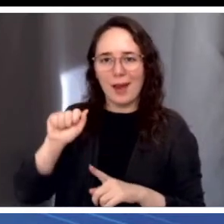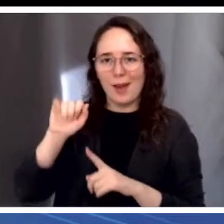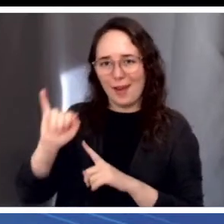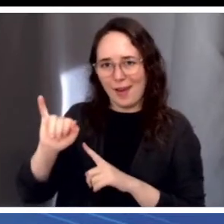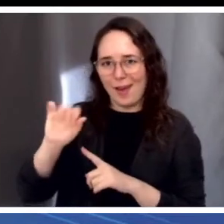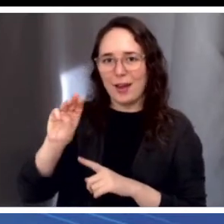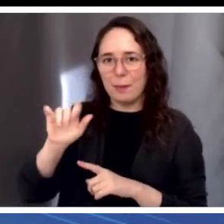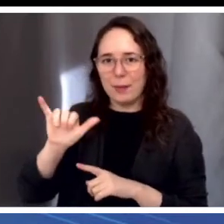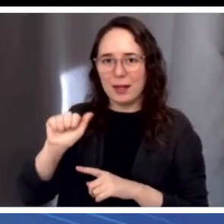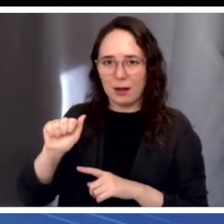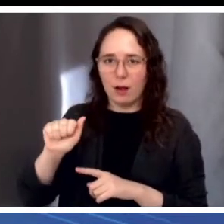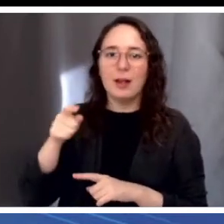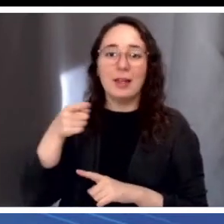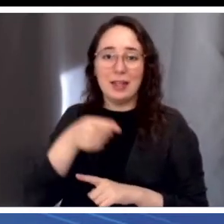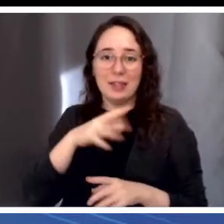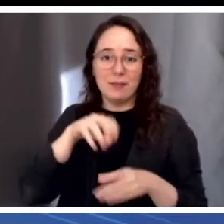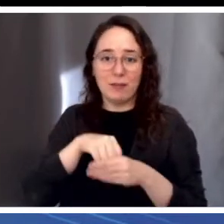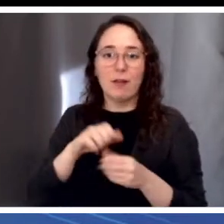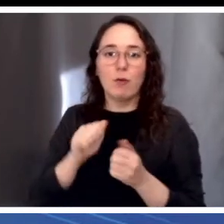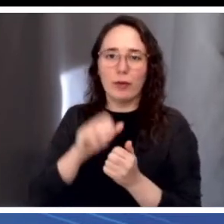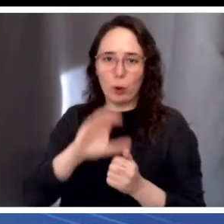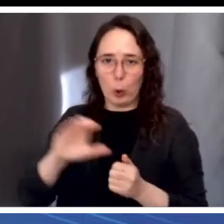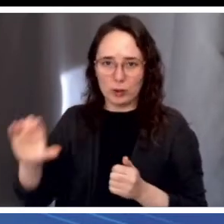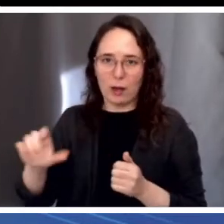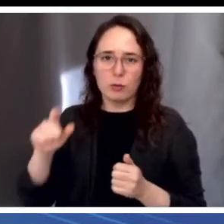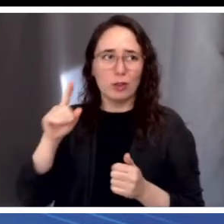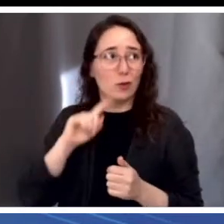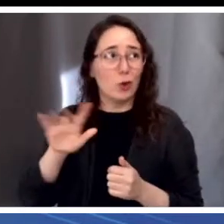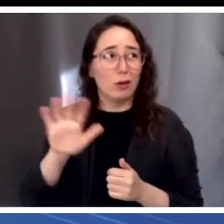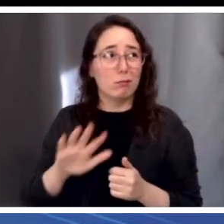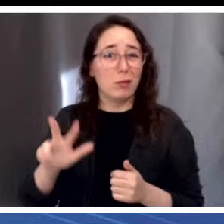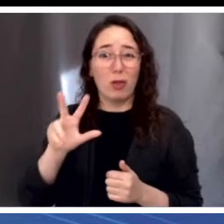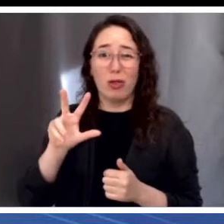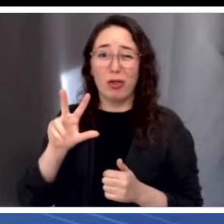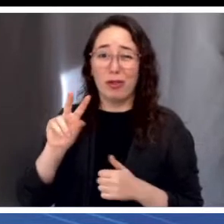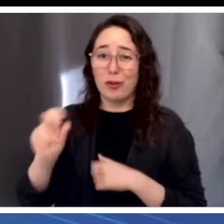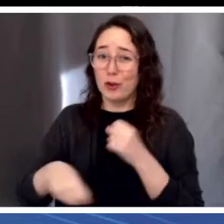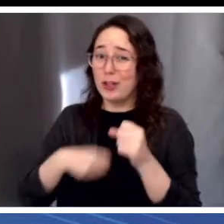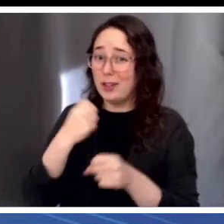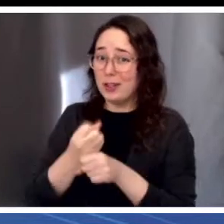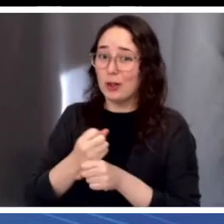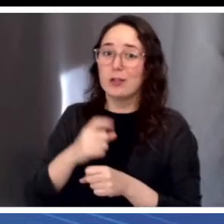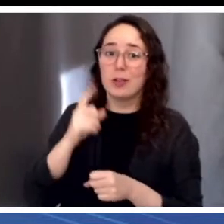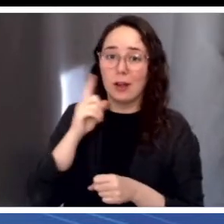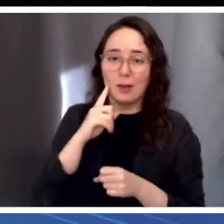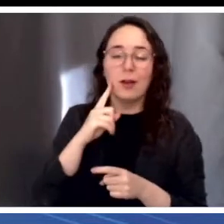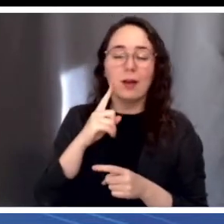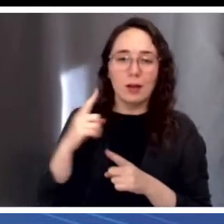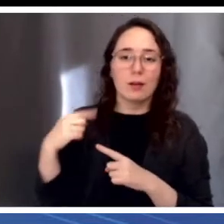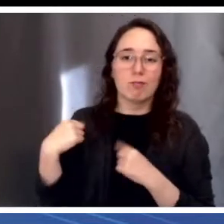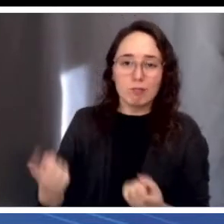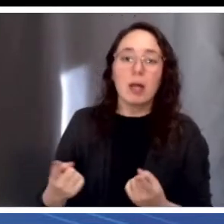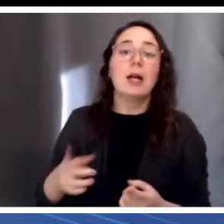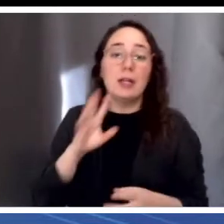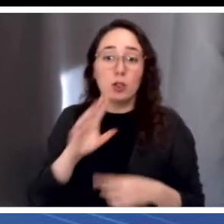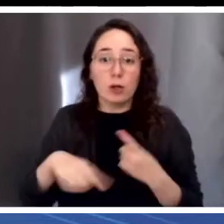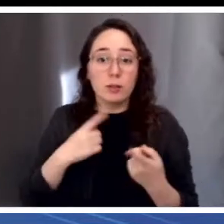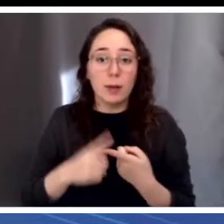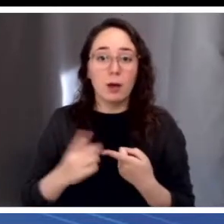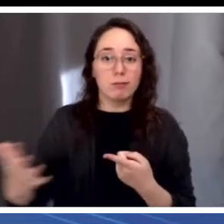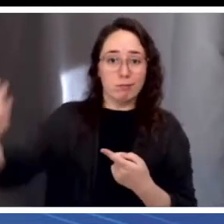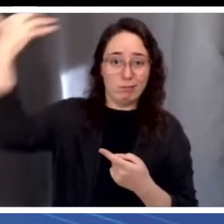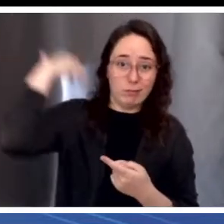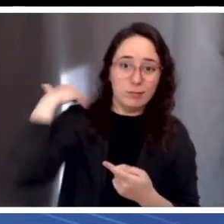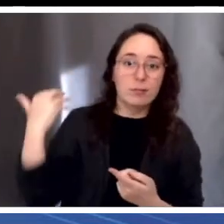for like 30 years. So he talked through, you know, when he first got into captioning to now has been just